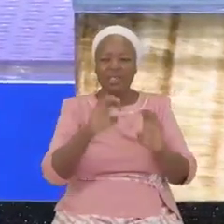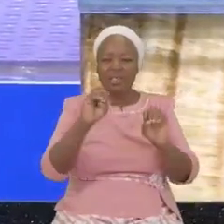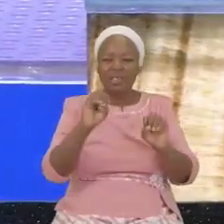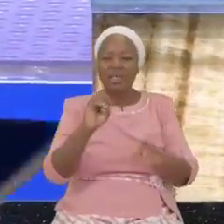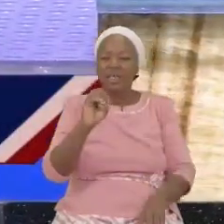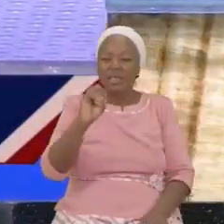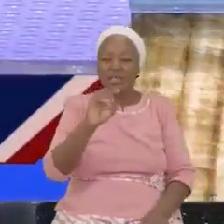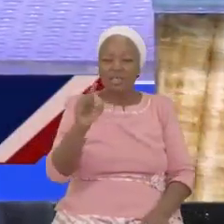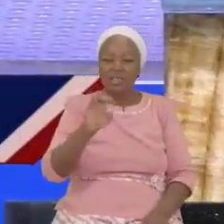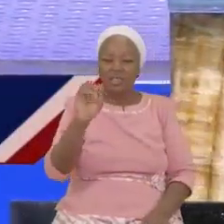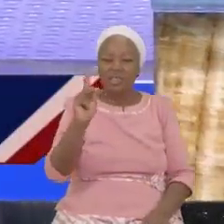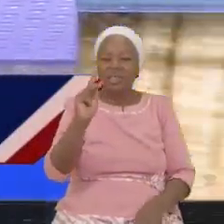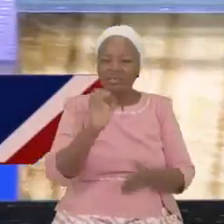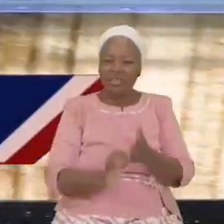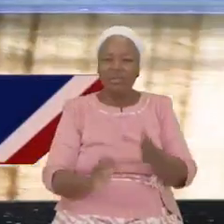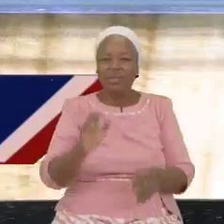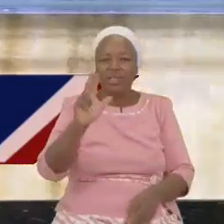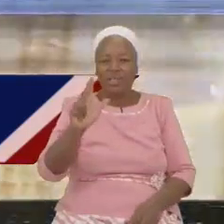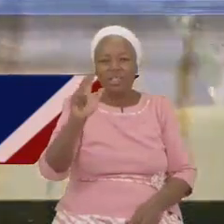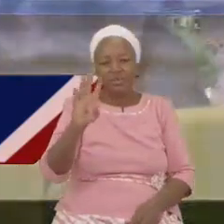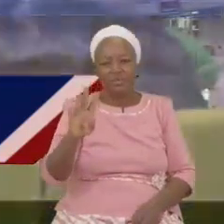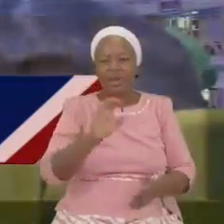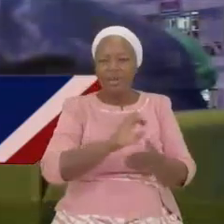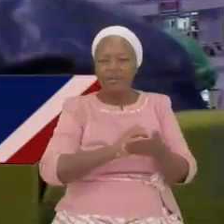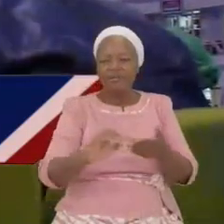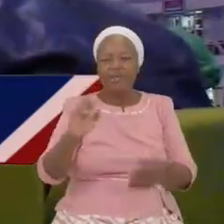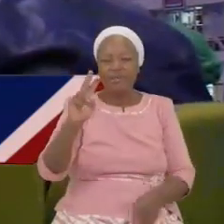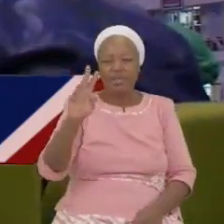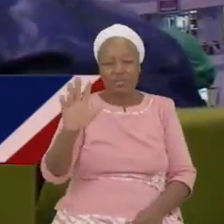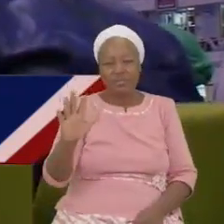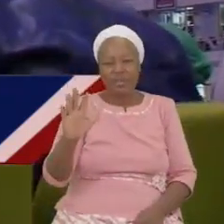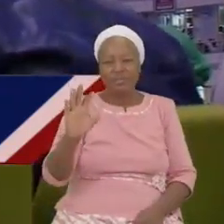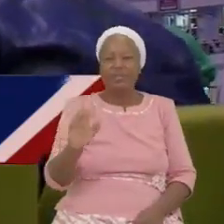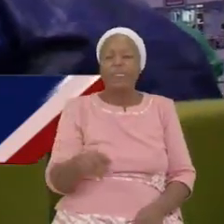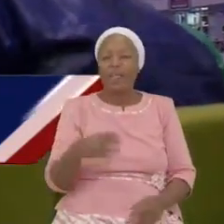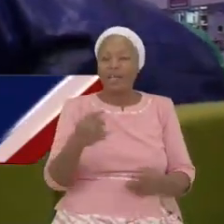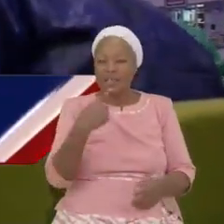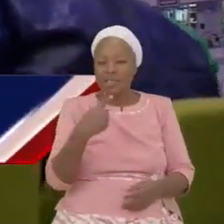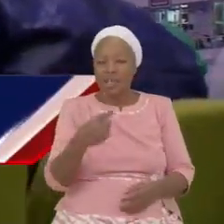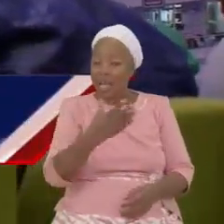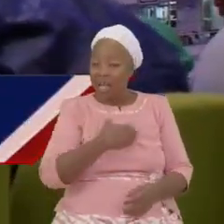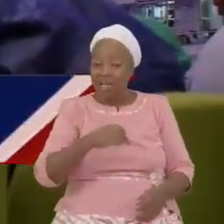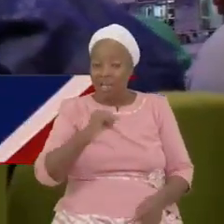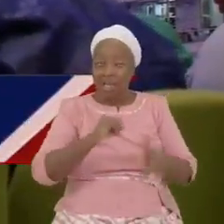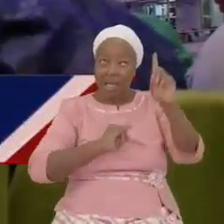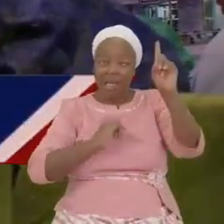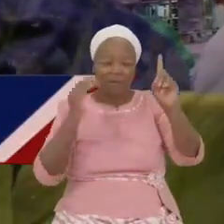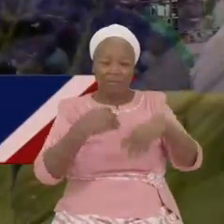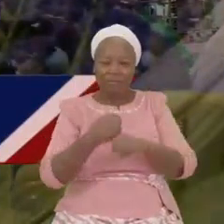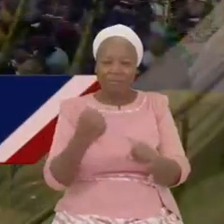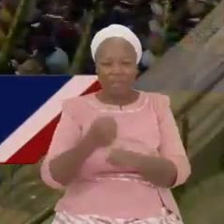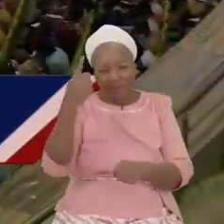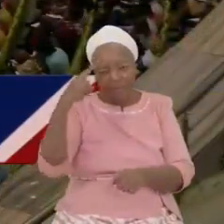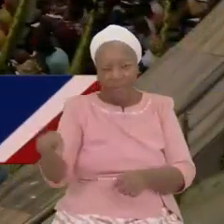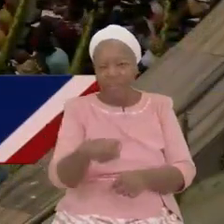Ezekiel chapter 34, reading from verse 25, and he says, and I will make with them